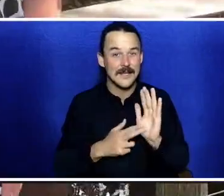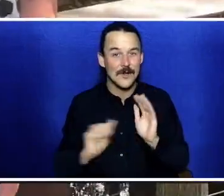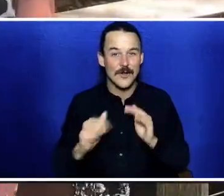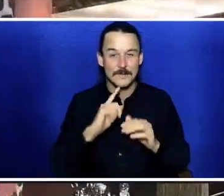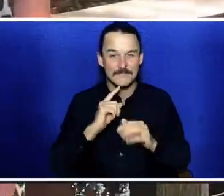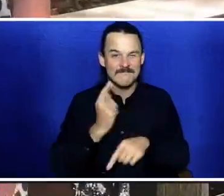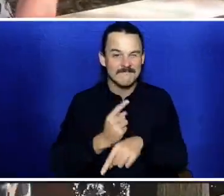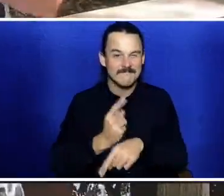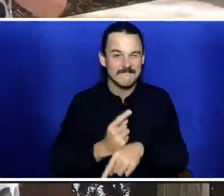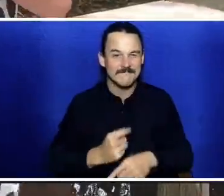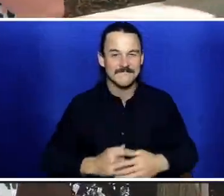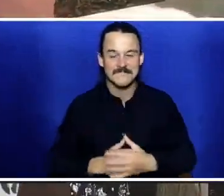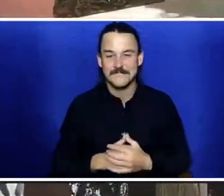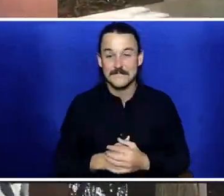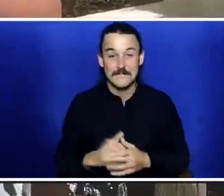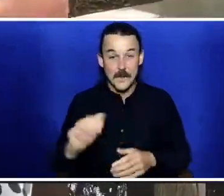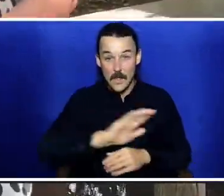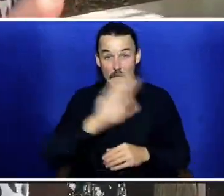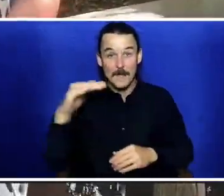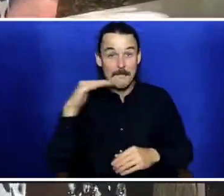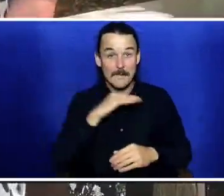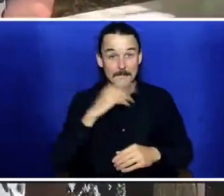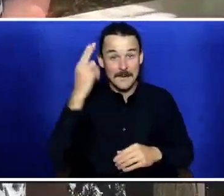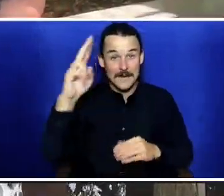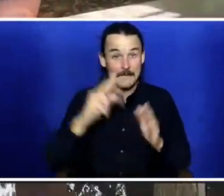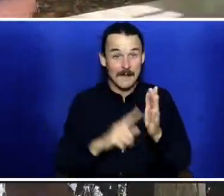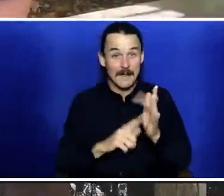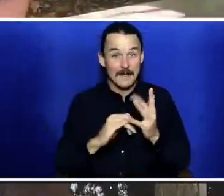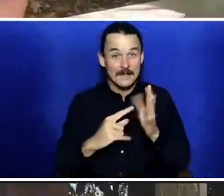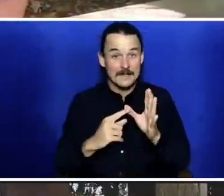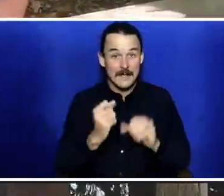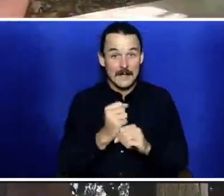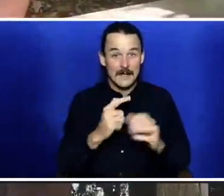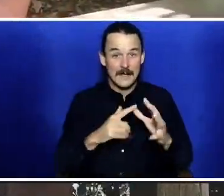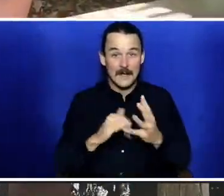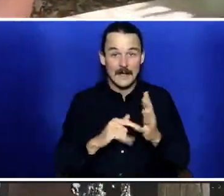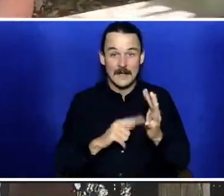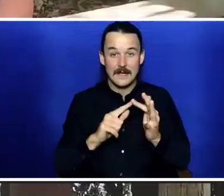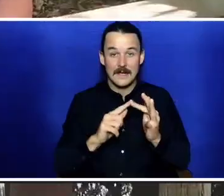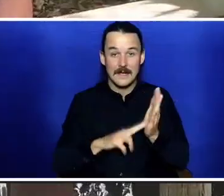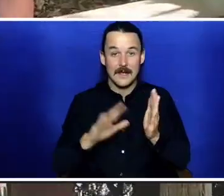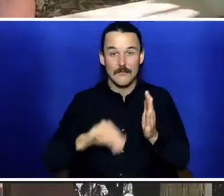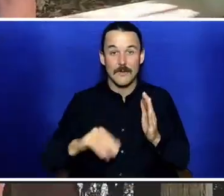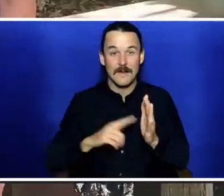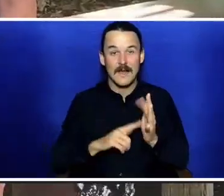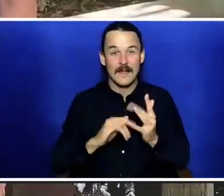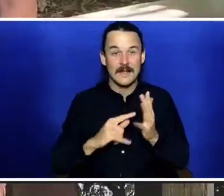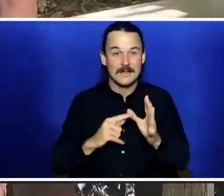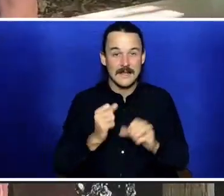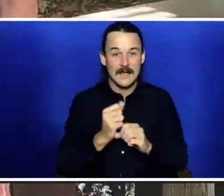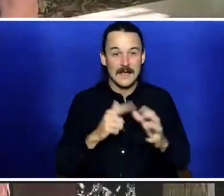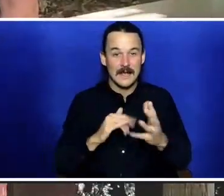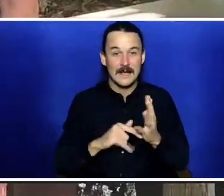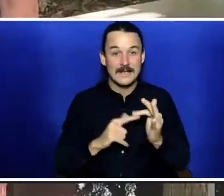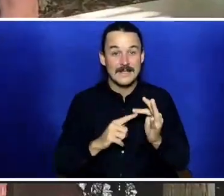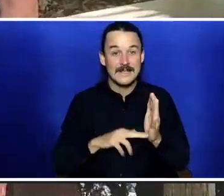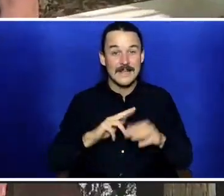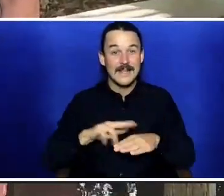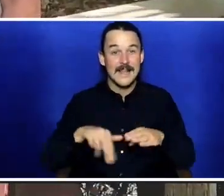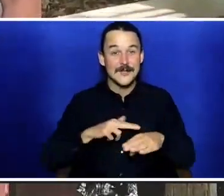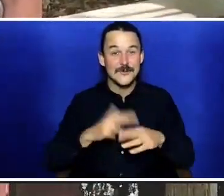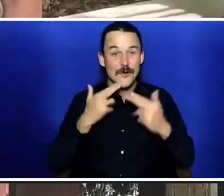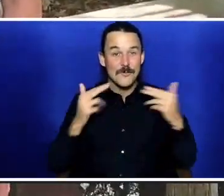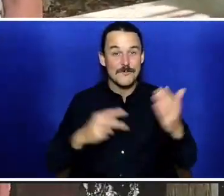Melbourne. I'm Lisa Gastein from the Lisa Gastein National Opera Program. I'm really excited that in